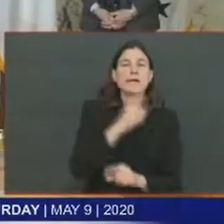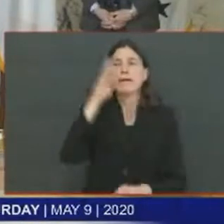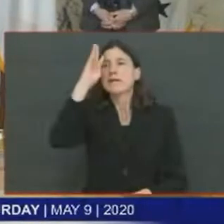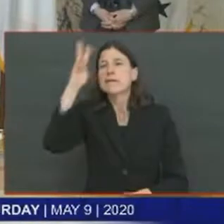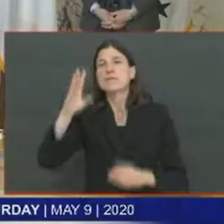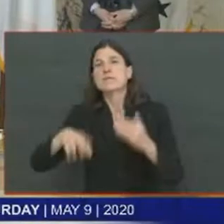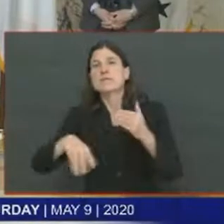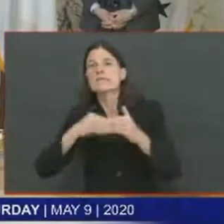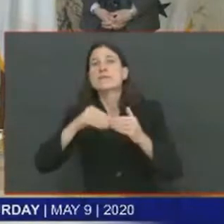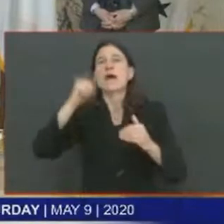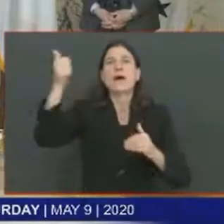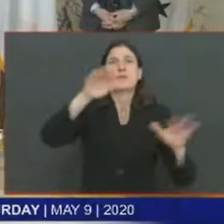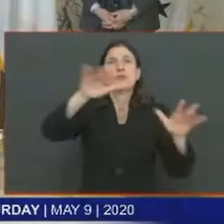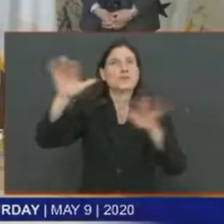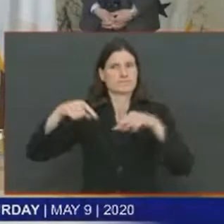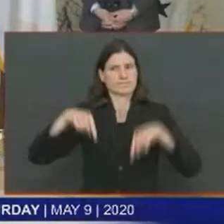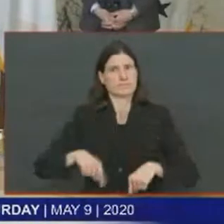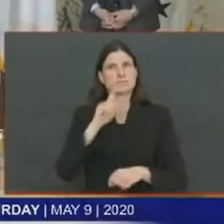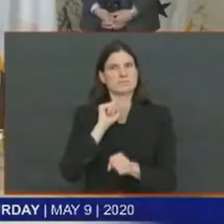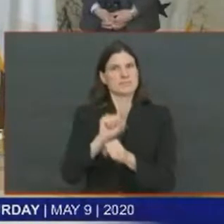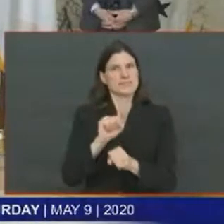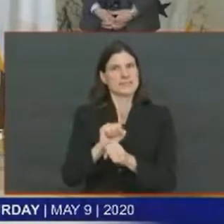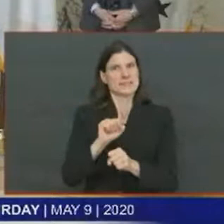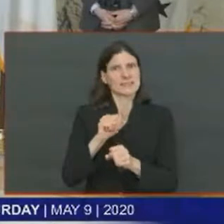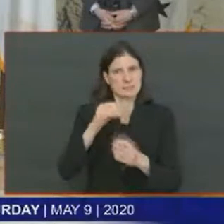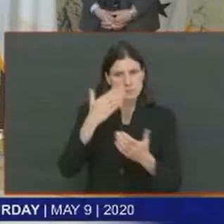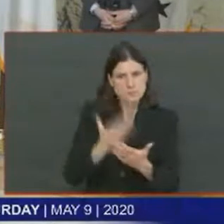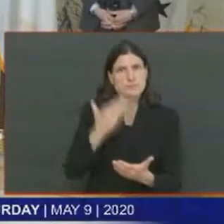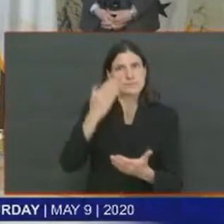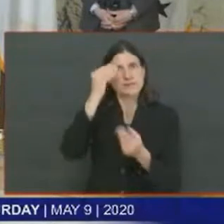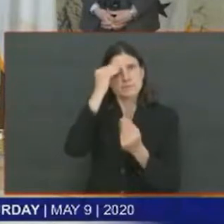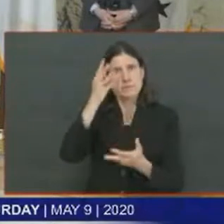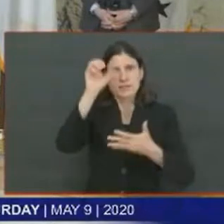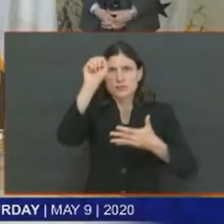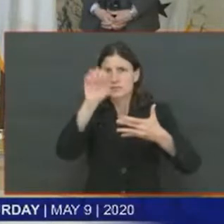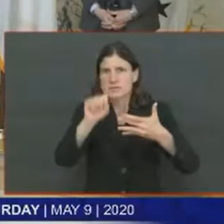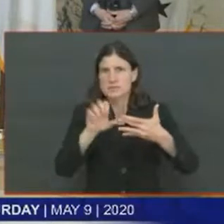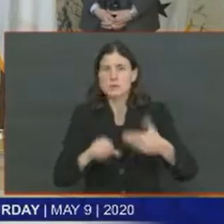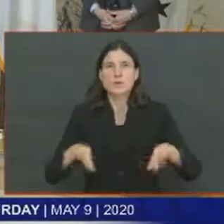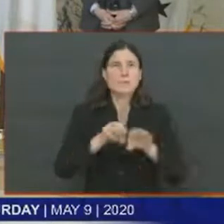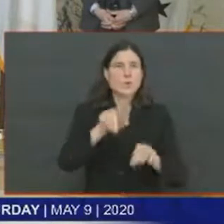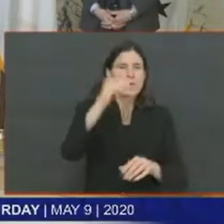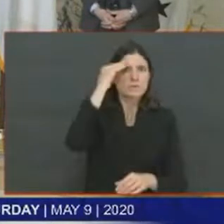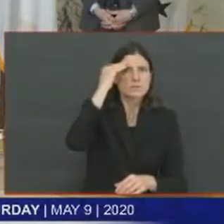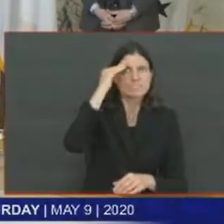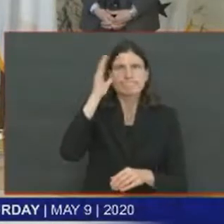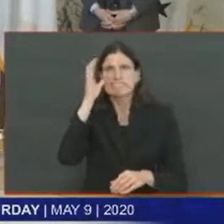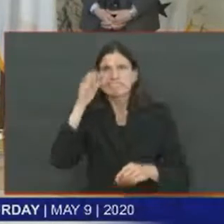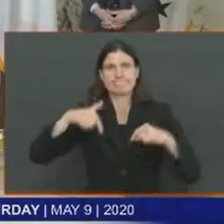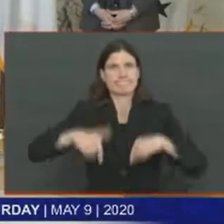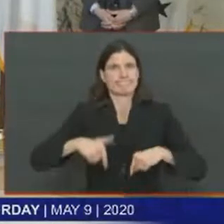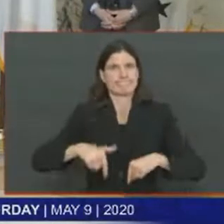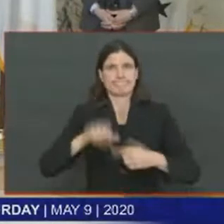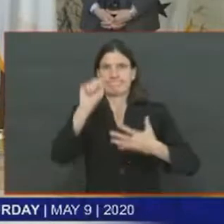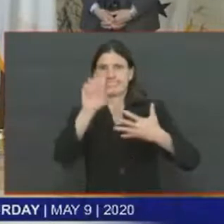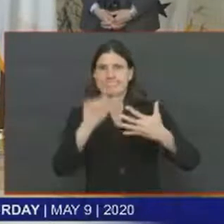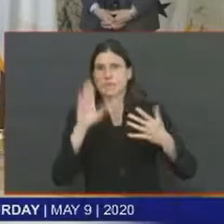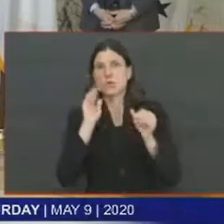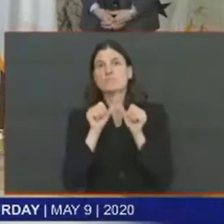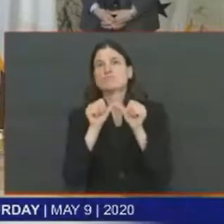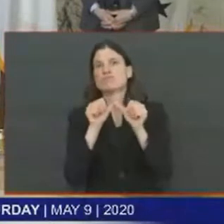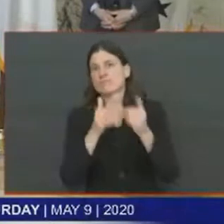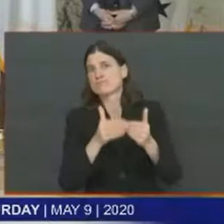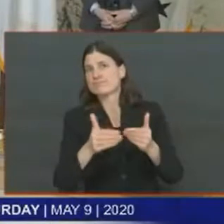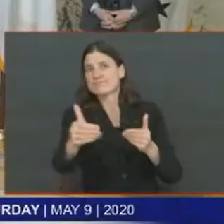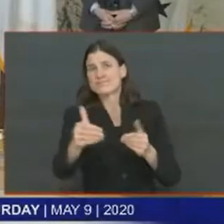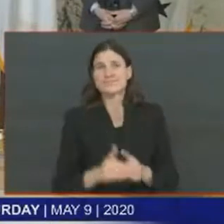we're going to be living with the virus for a while. The next 2.5 months or so, or especially the next month or so